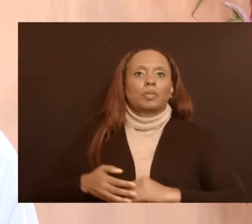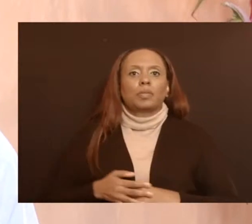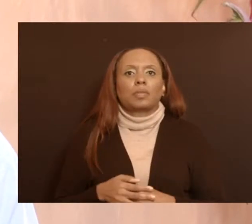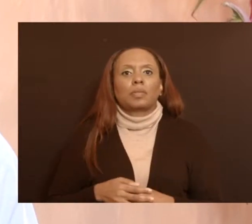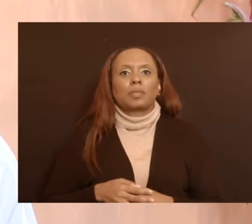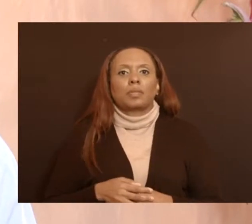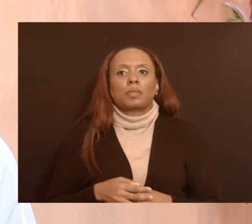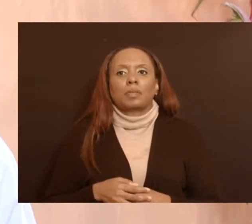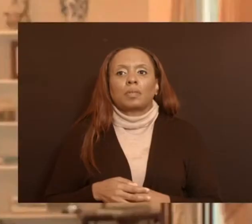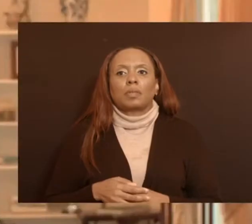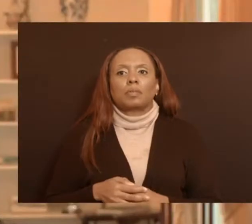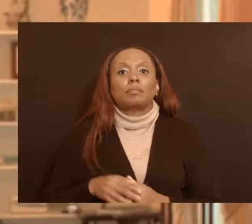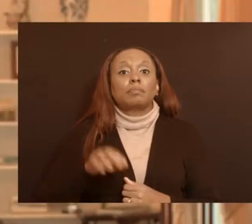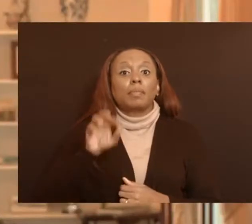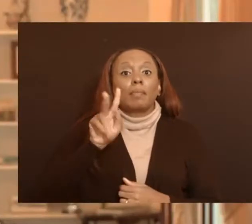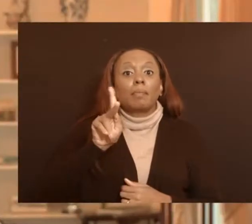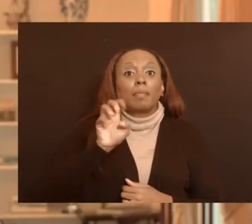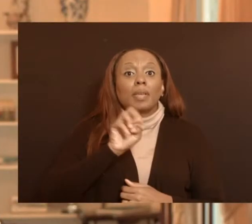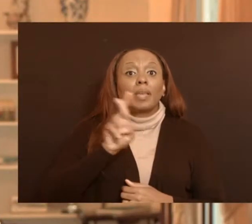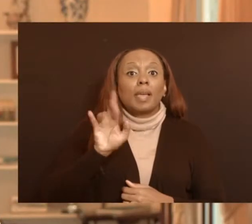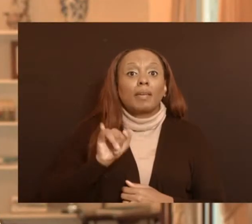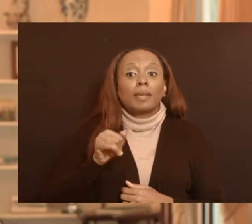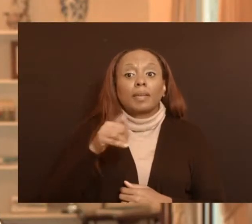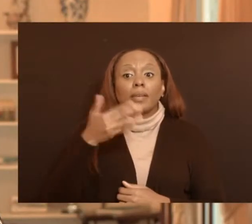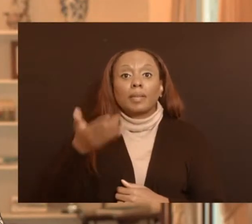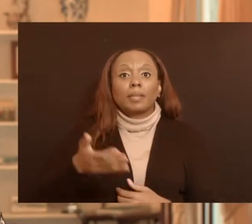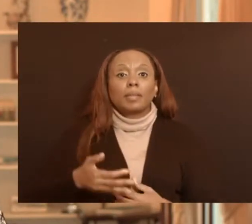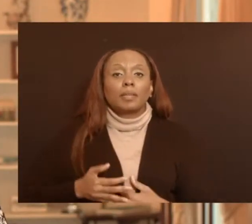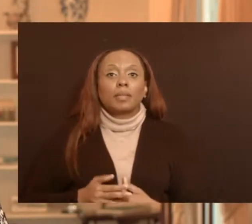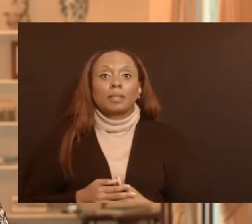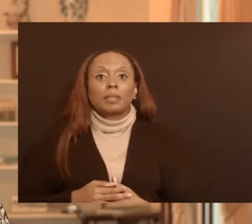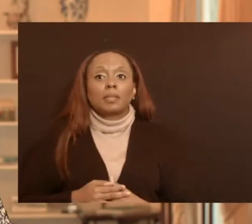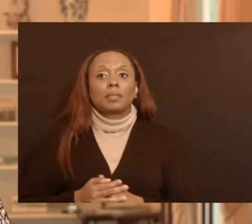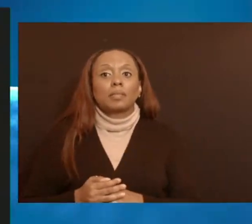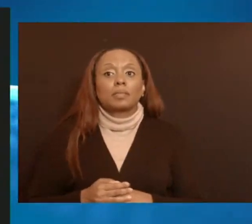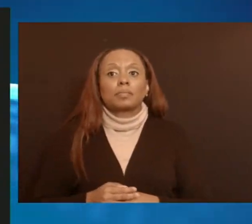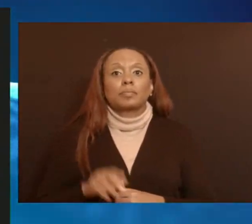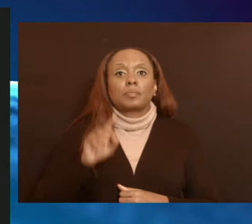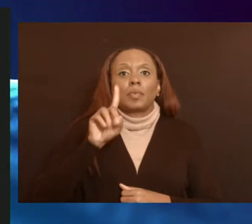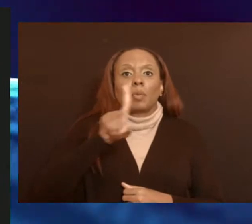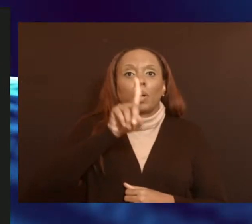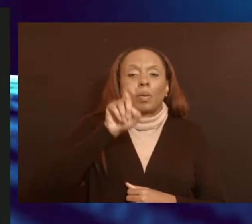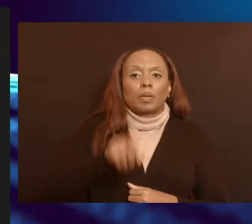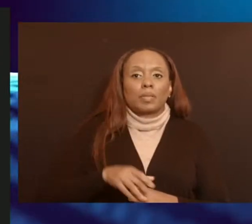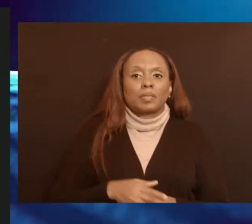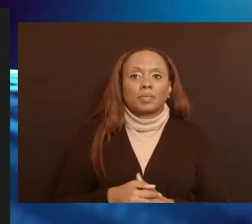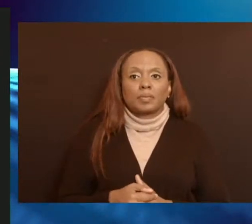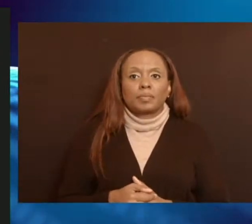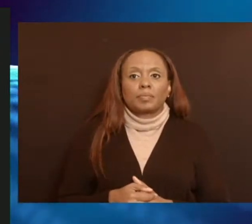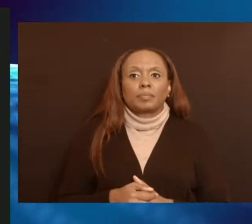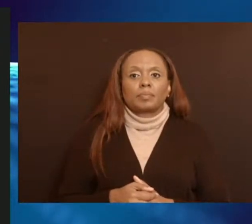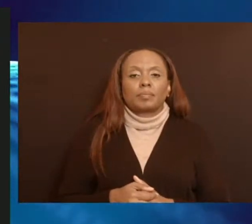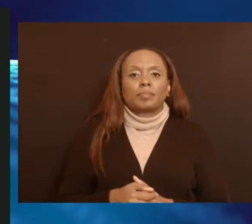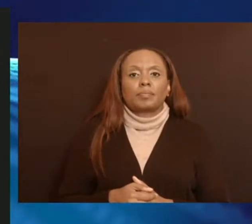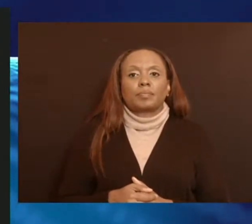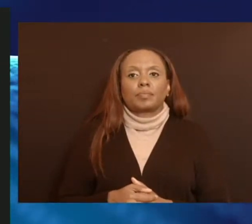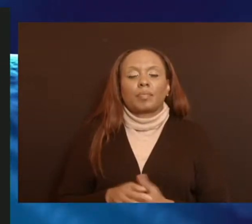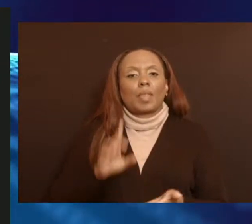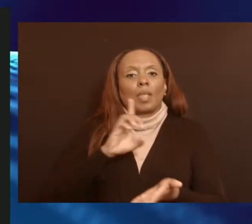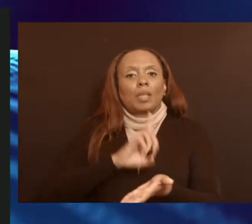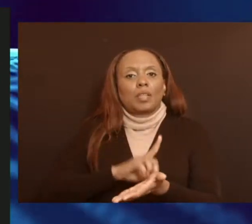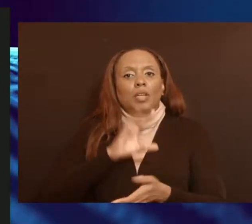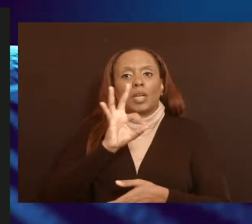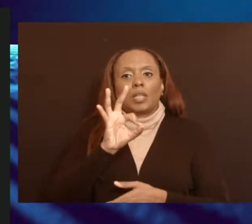Kerry, I believe you had a question? Yes, just one question. I know for Dr. Corey Ford, I know with